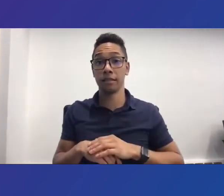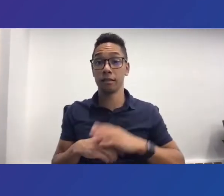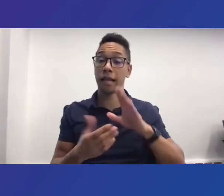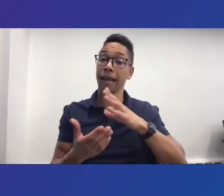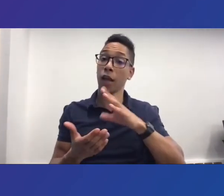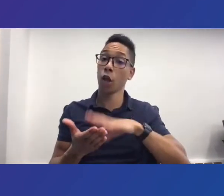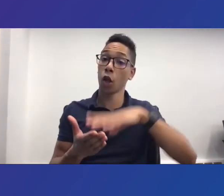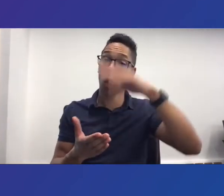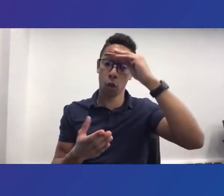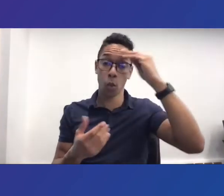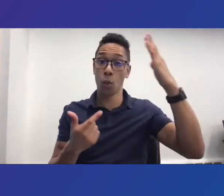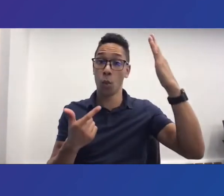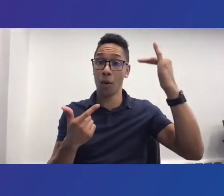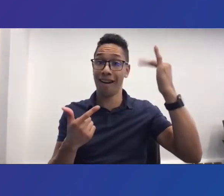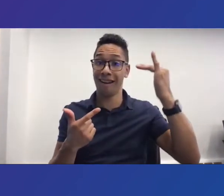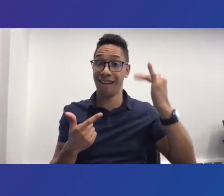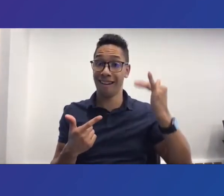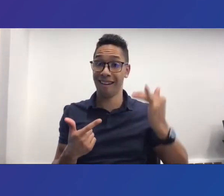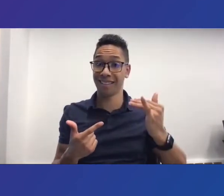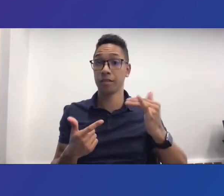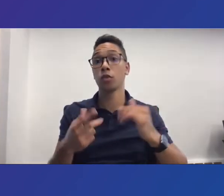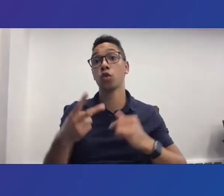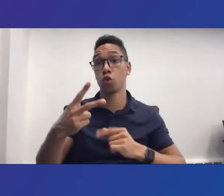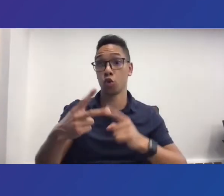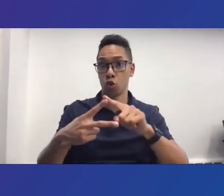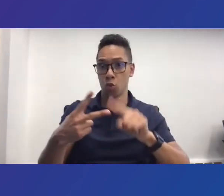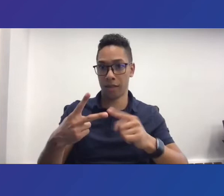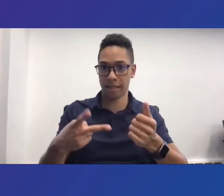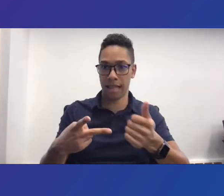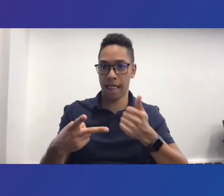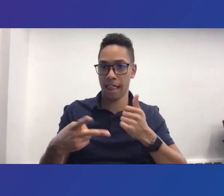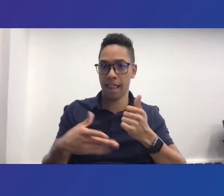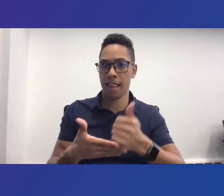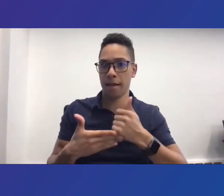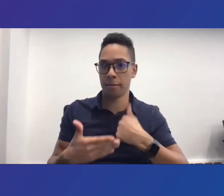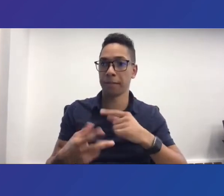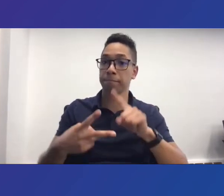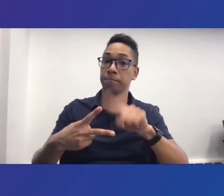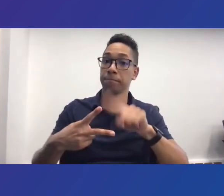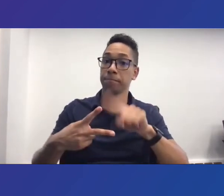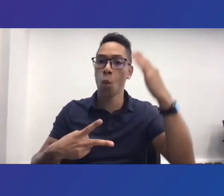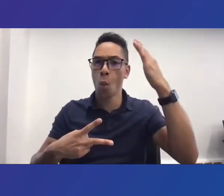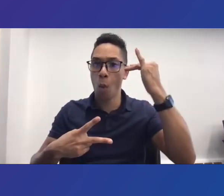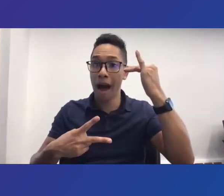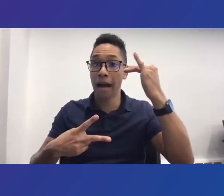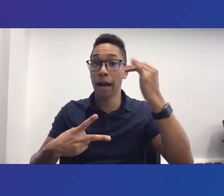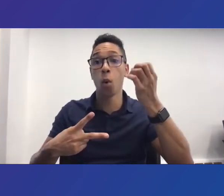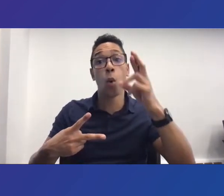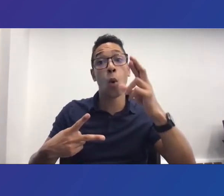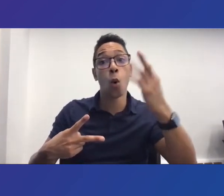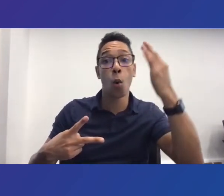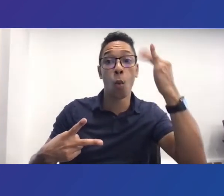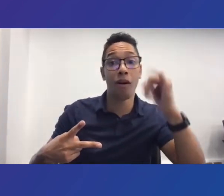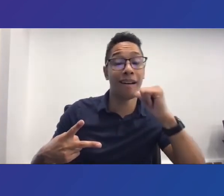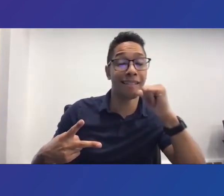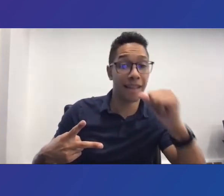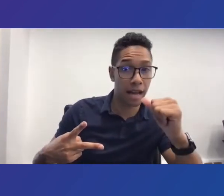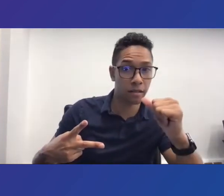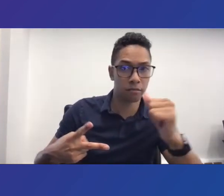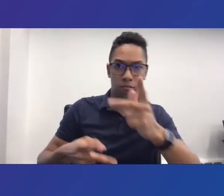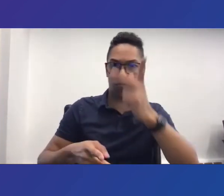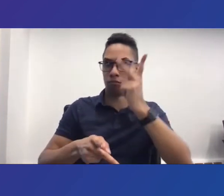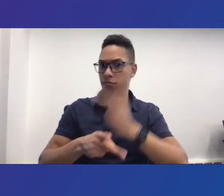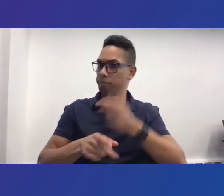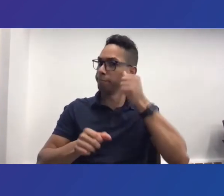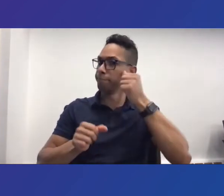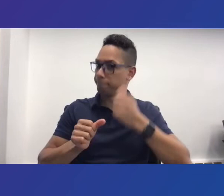These are the two things that helped you. One of my things was always knowing my why, either why not or why I want to do something, and keep those things in mind.